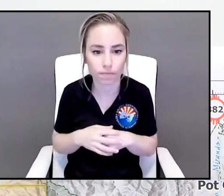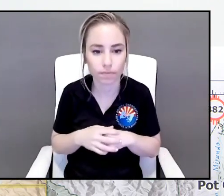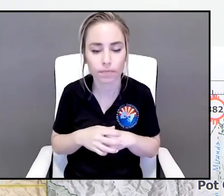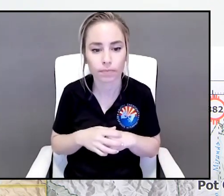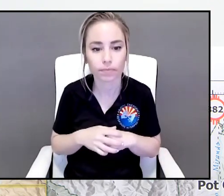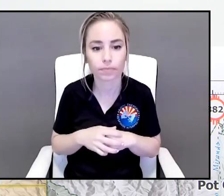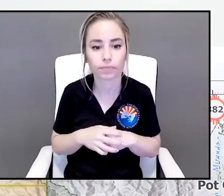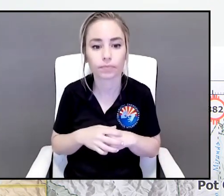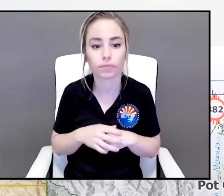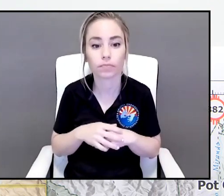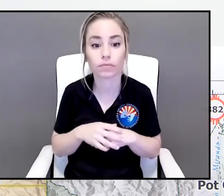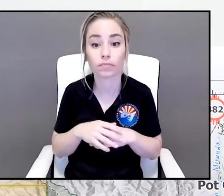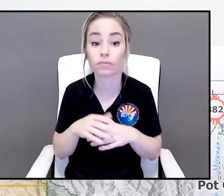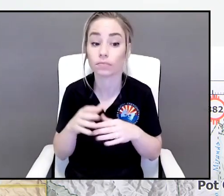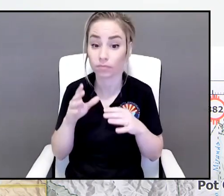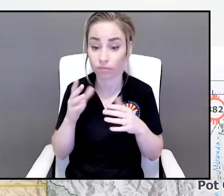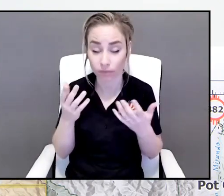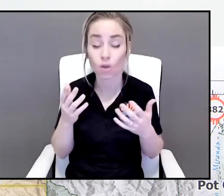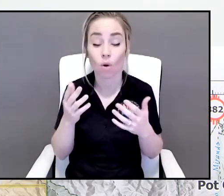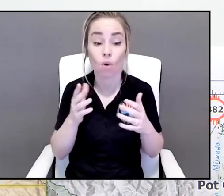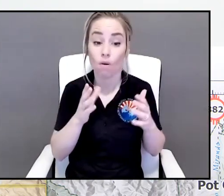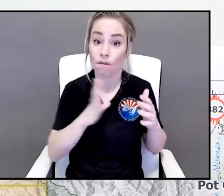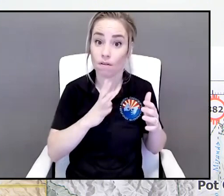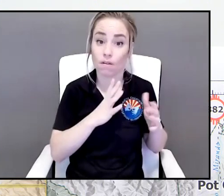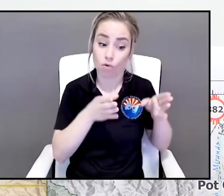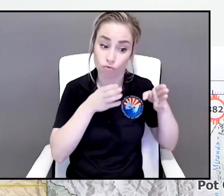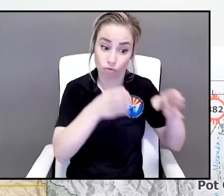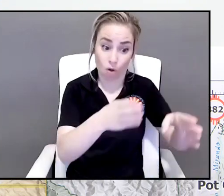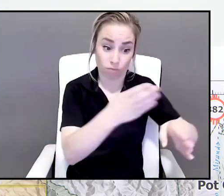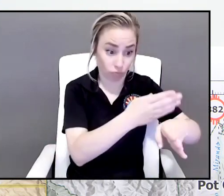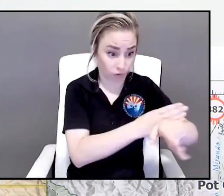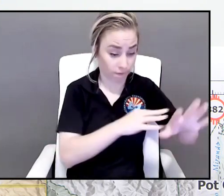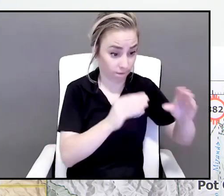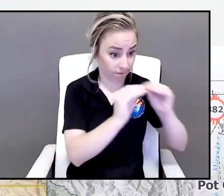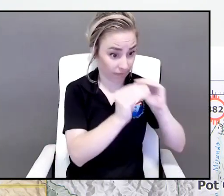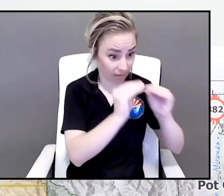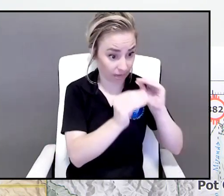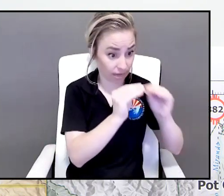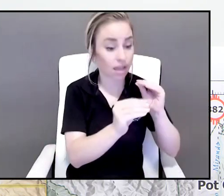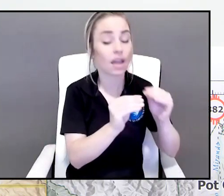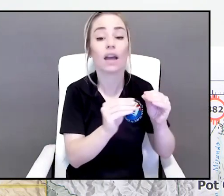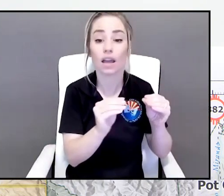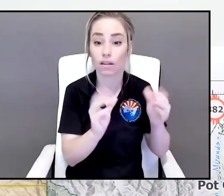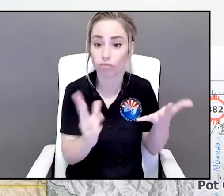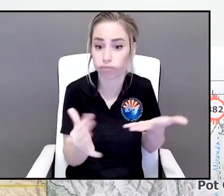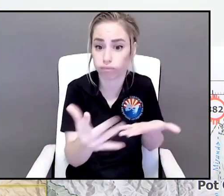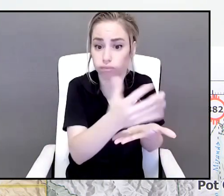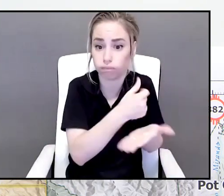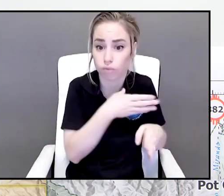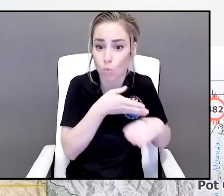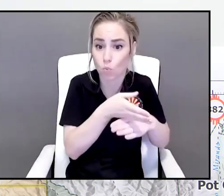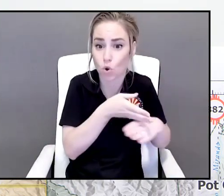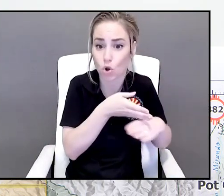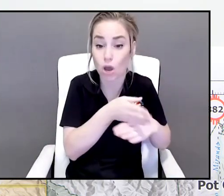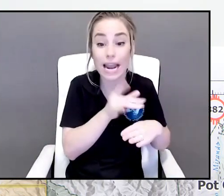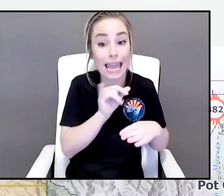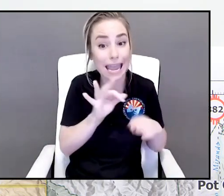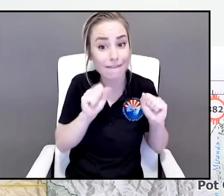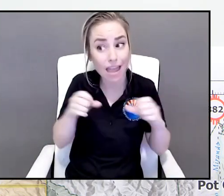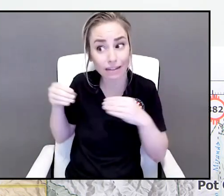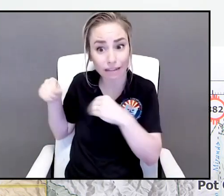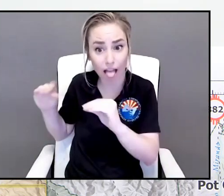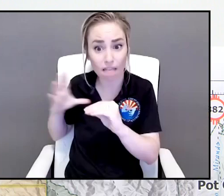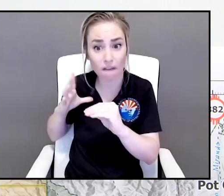get better, get them in there. They'll pull that wood out. What's merchantable, they can send off. What's not merchantable, they can cut up